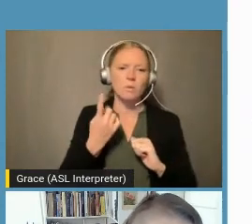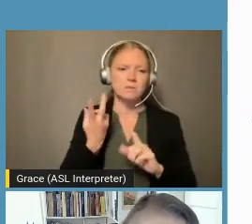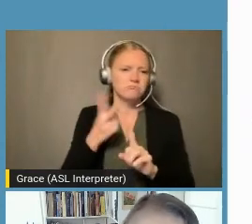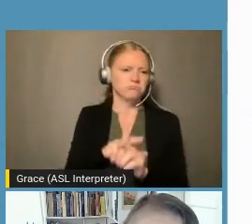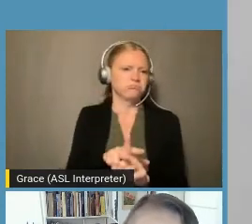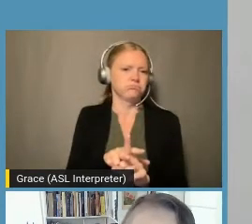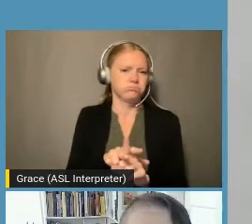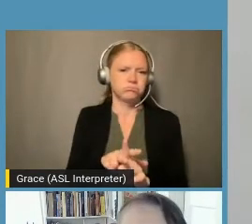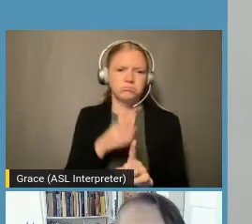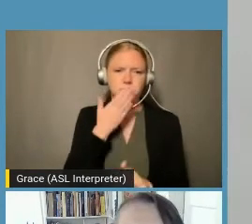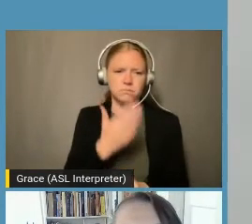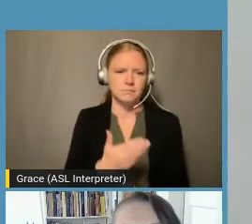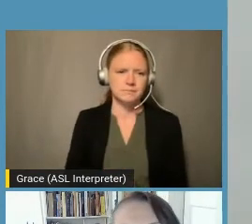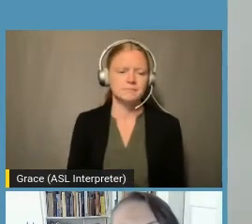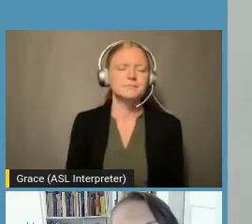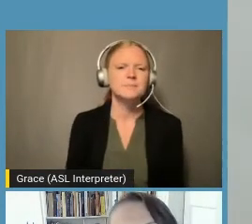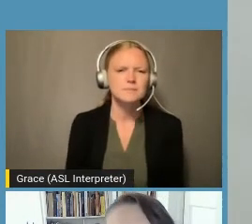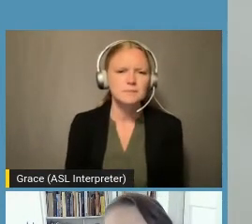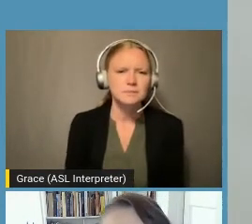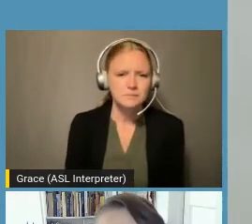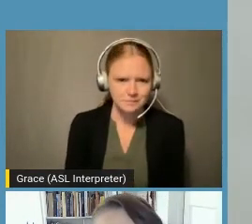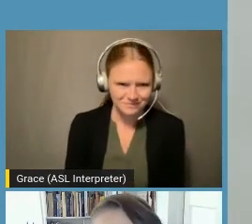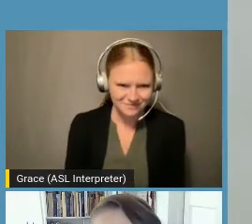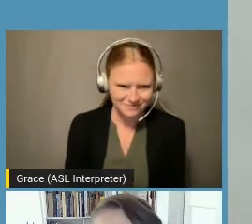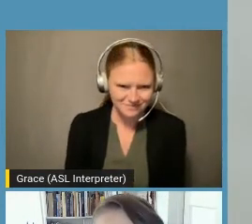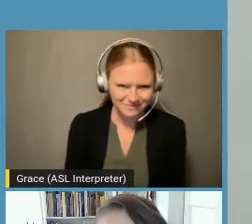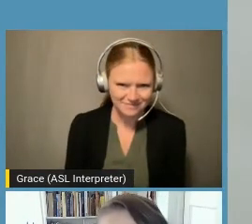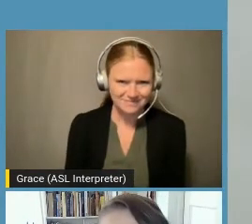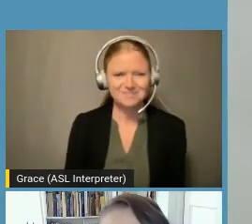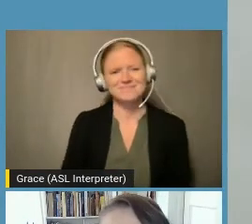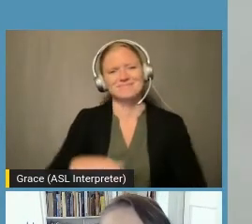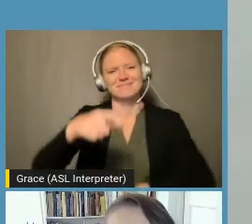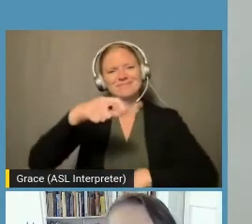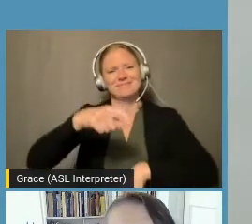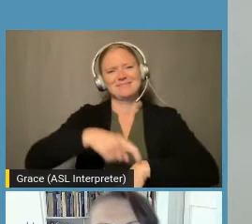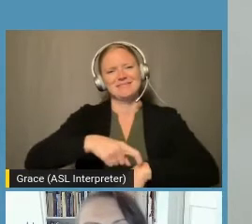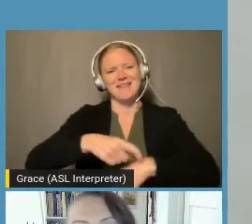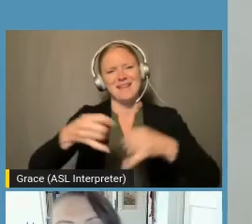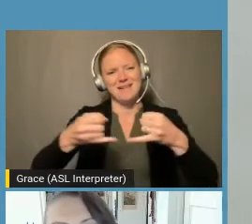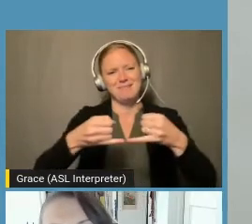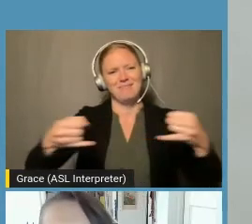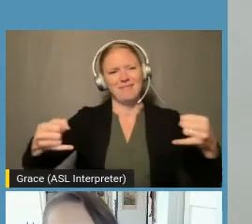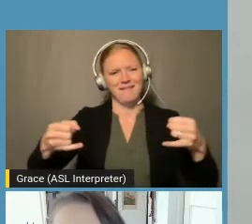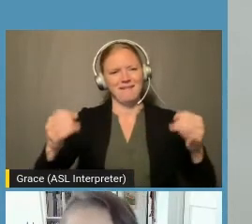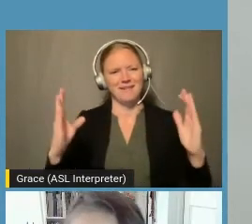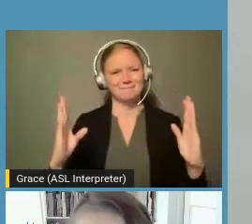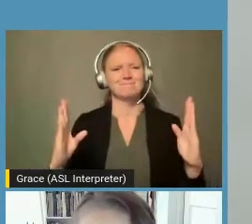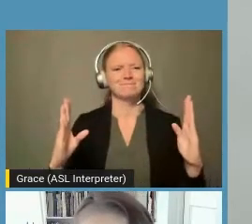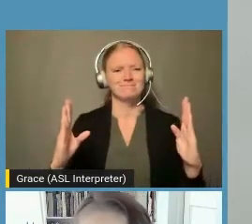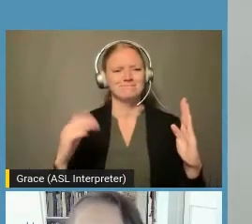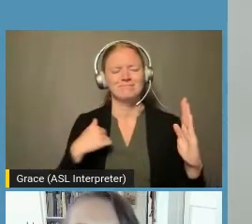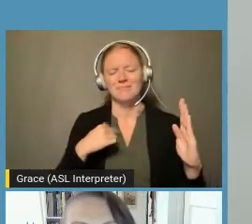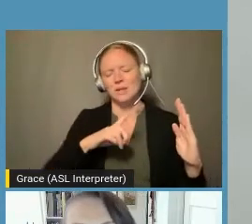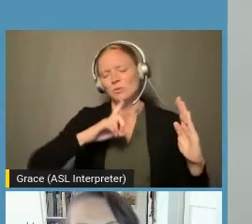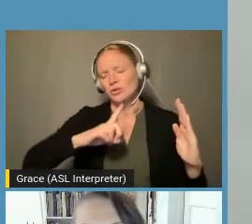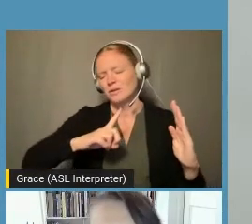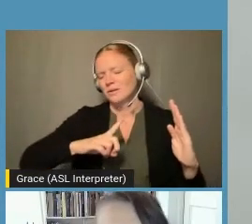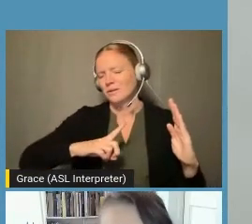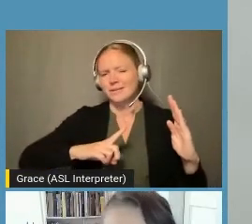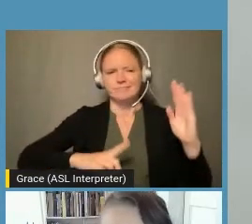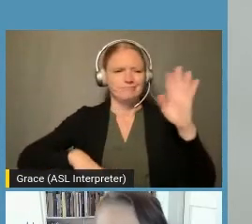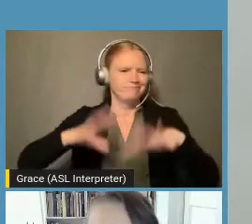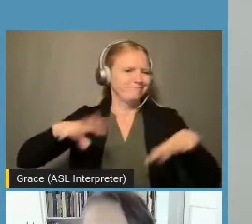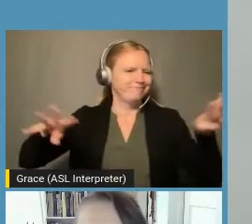All right, so about that timeline. I'm sure there's a variety of opinions about